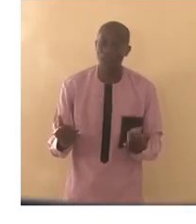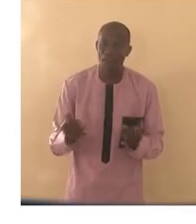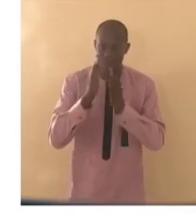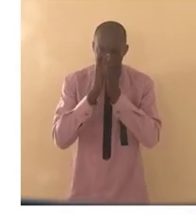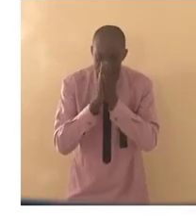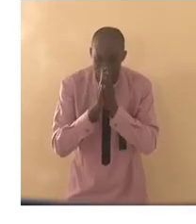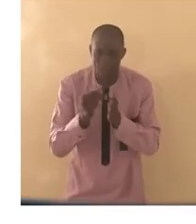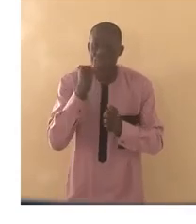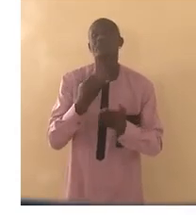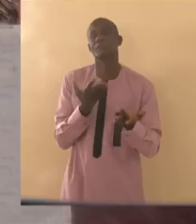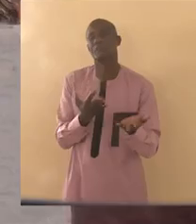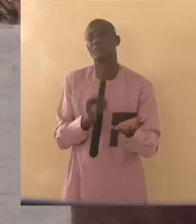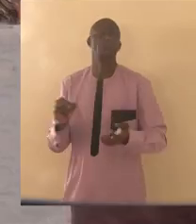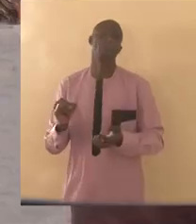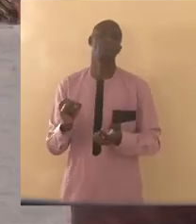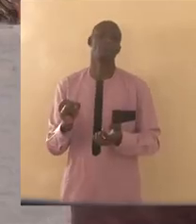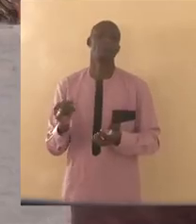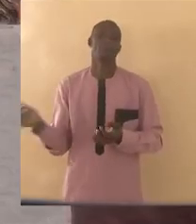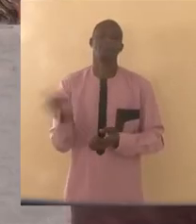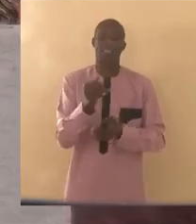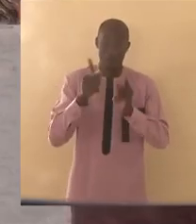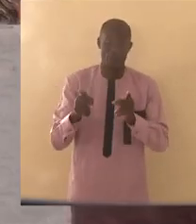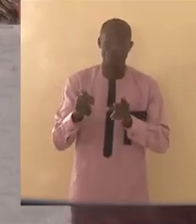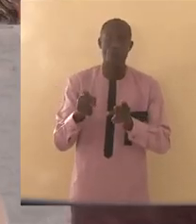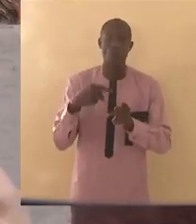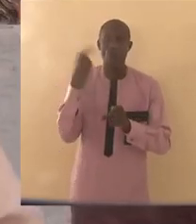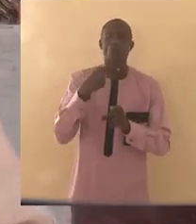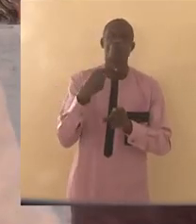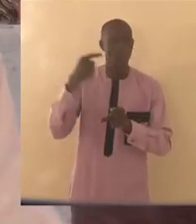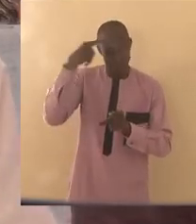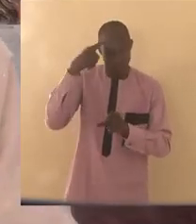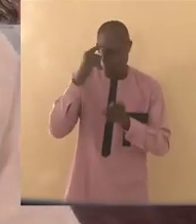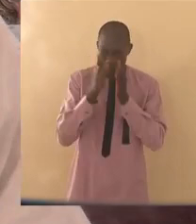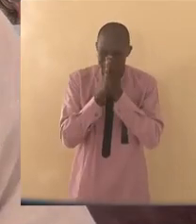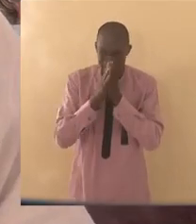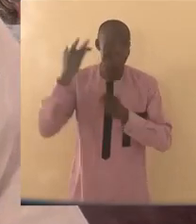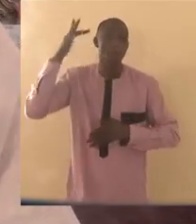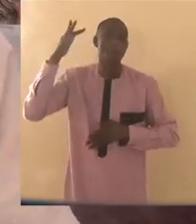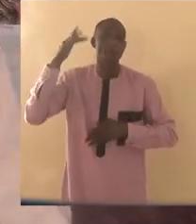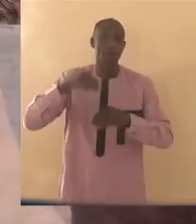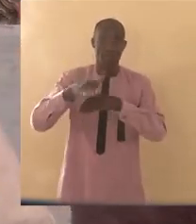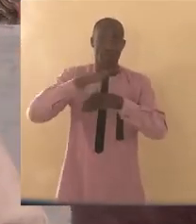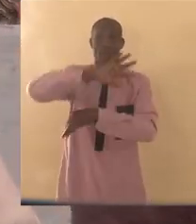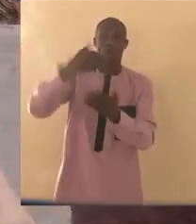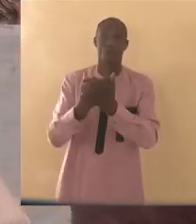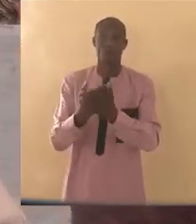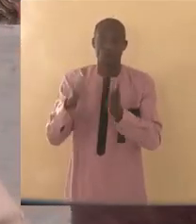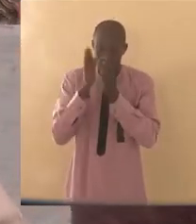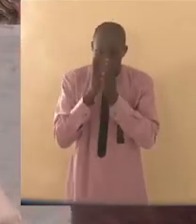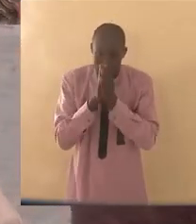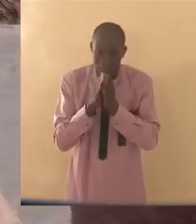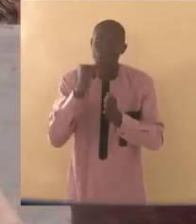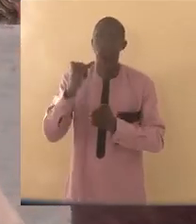Now, prayer is waiting. There are people who think that prayer is a lot of noise making. Above all, prayer